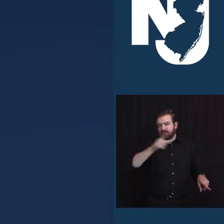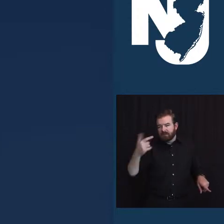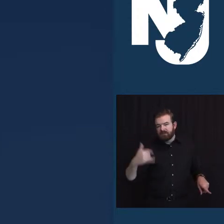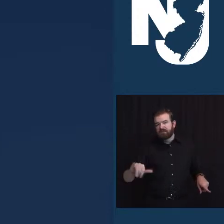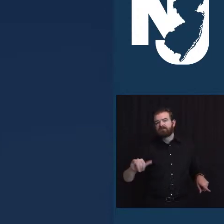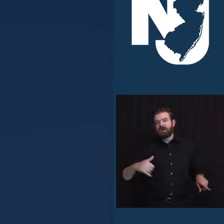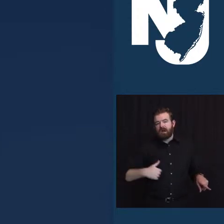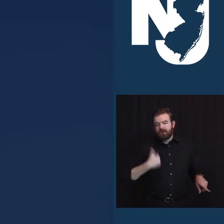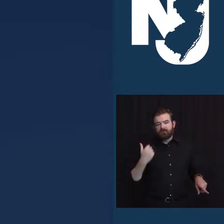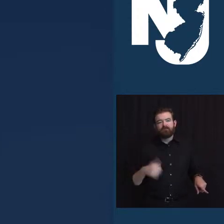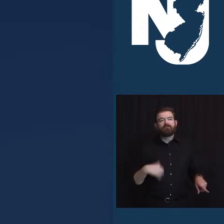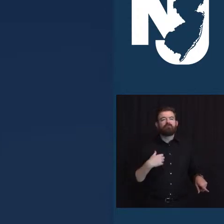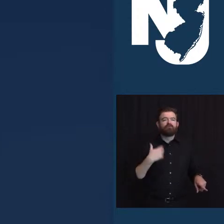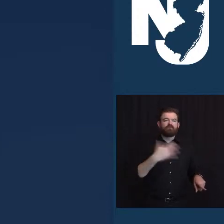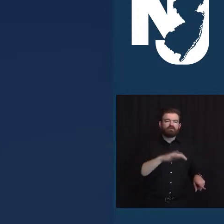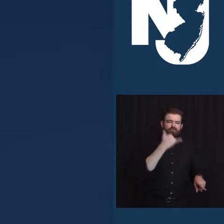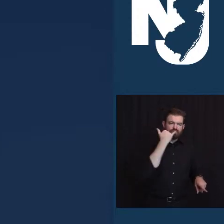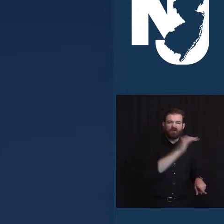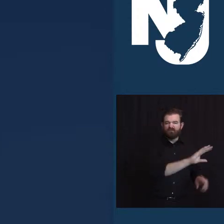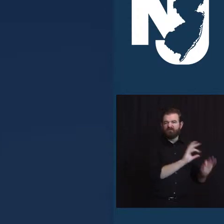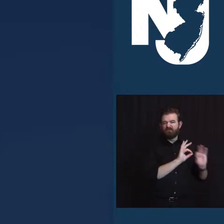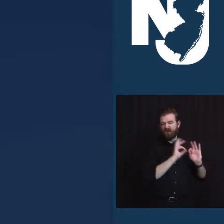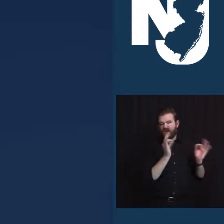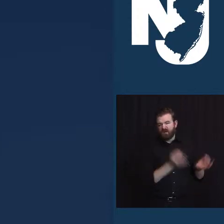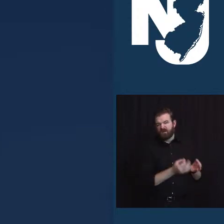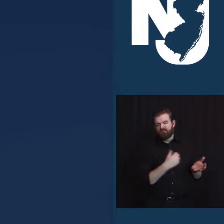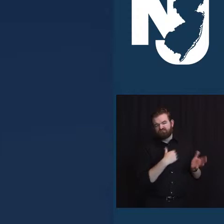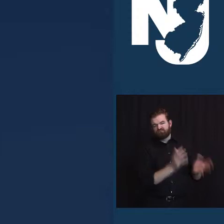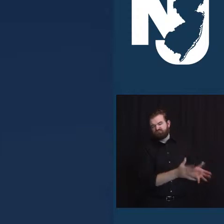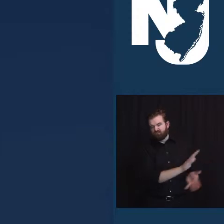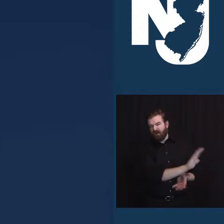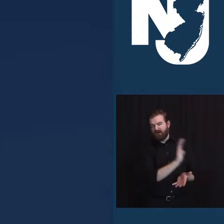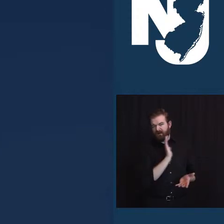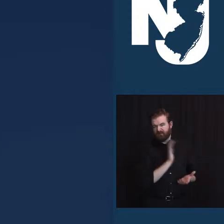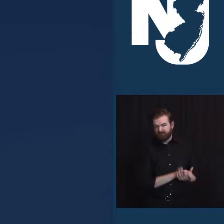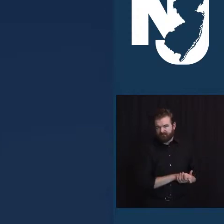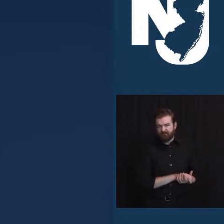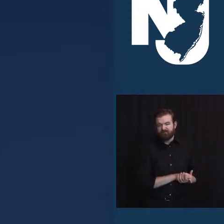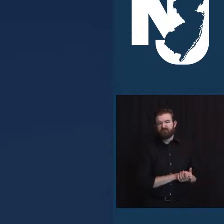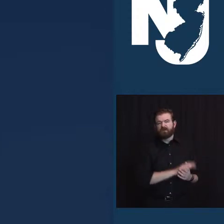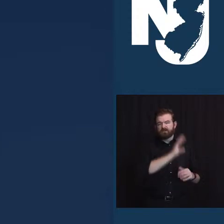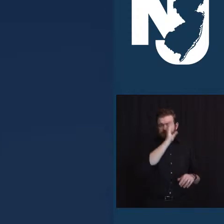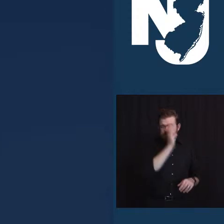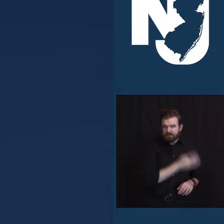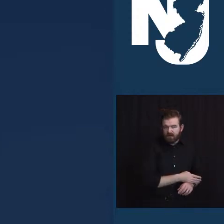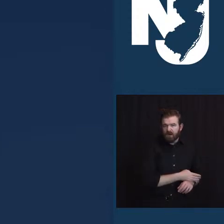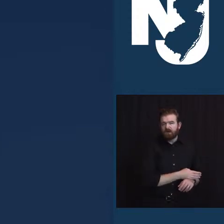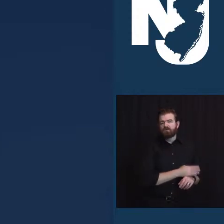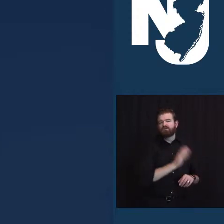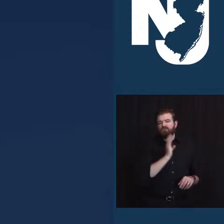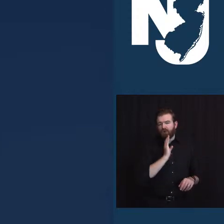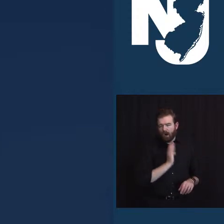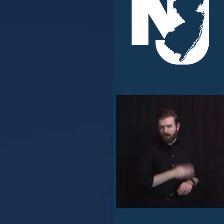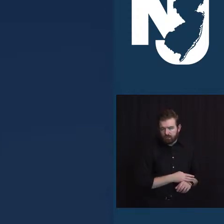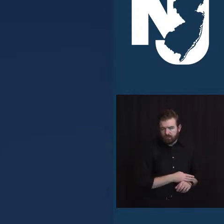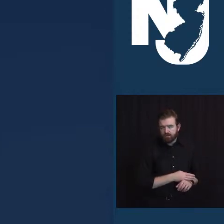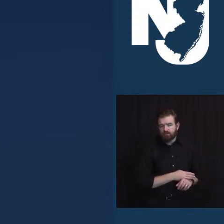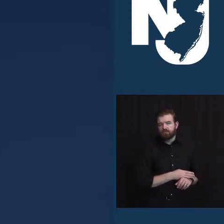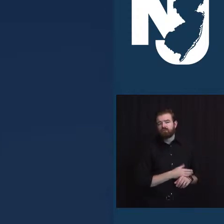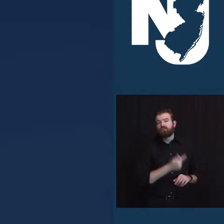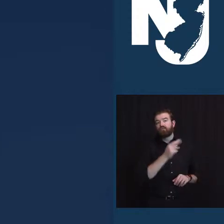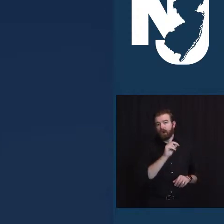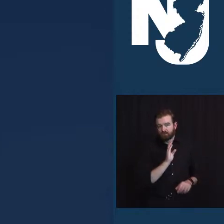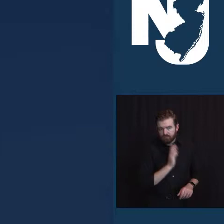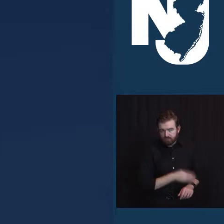call with many Kelties on Monday, his wife and widow Eileen, son Tom, daughter Patty, granddaughter